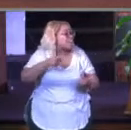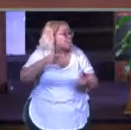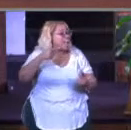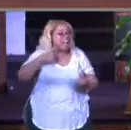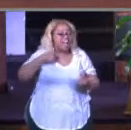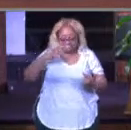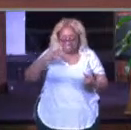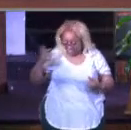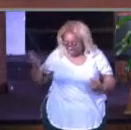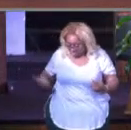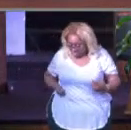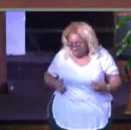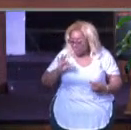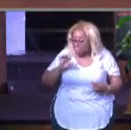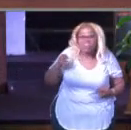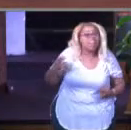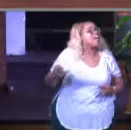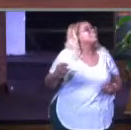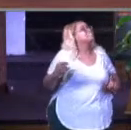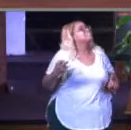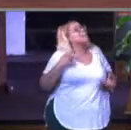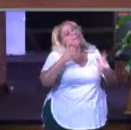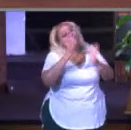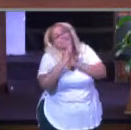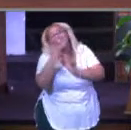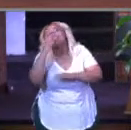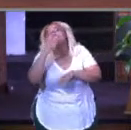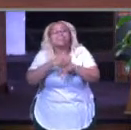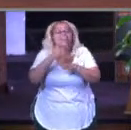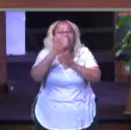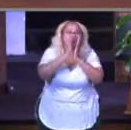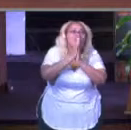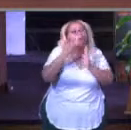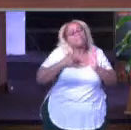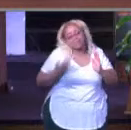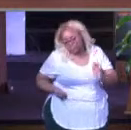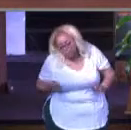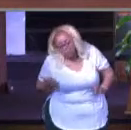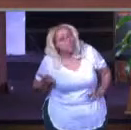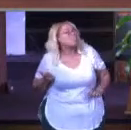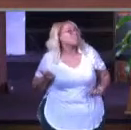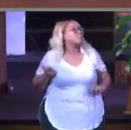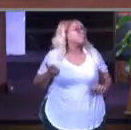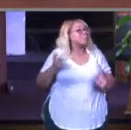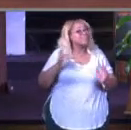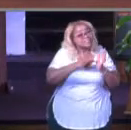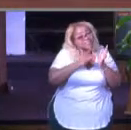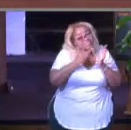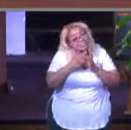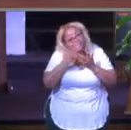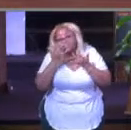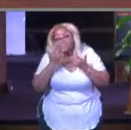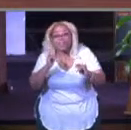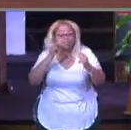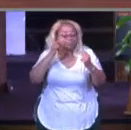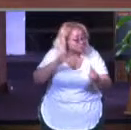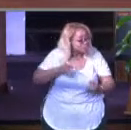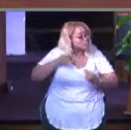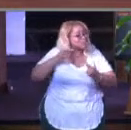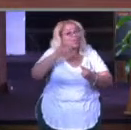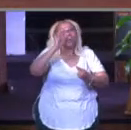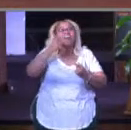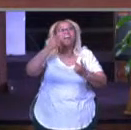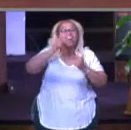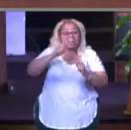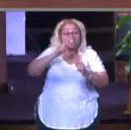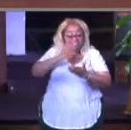have a thorn in the flesh, and I prayed 3 times for God to remove it. Even Jesus struggled. He said, God,